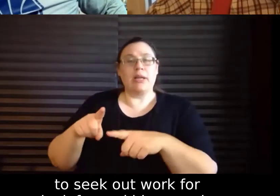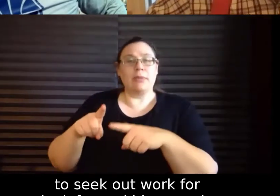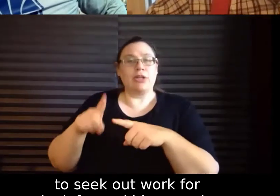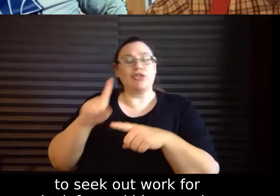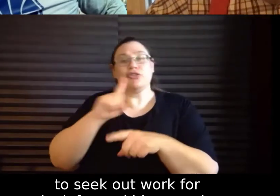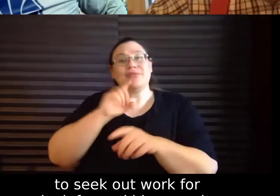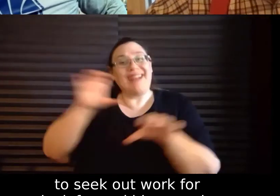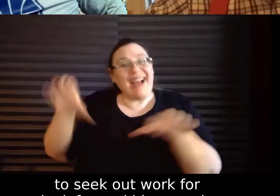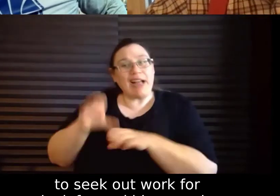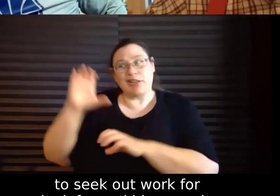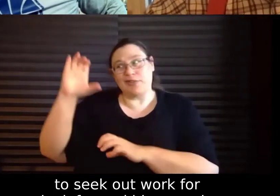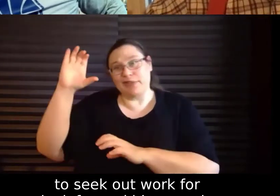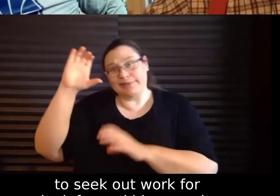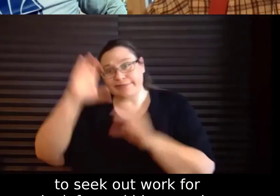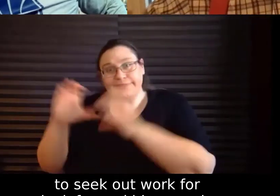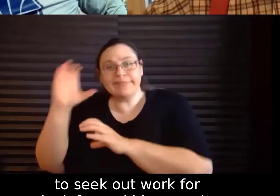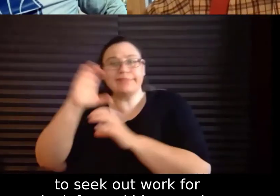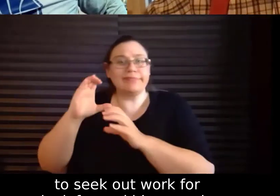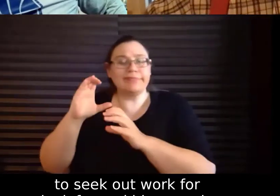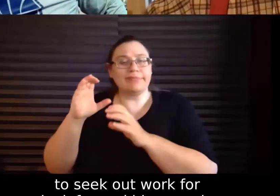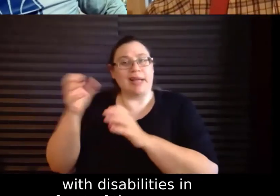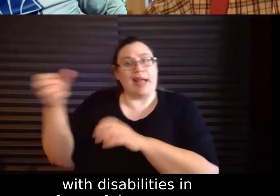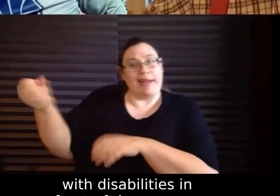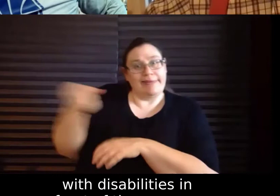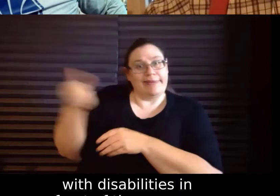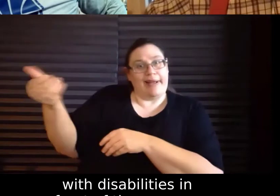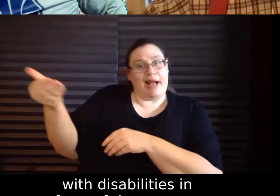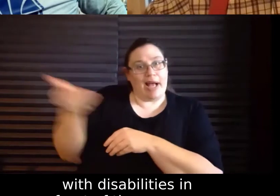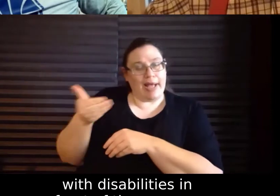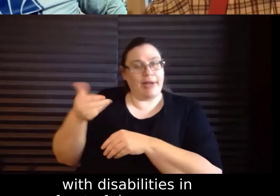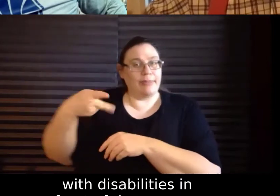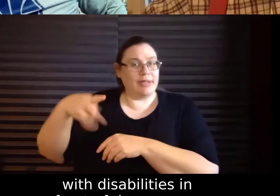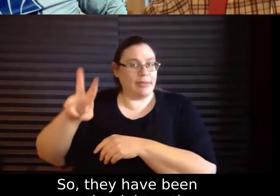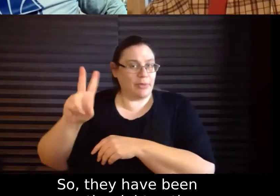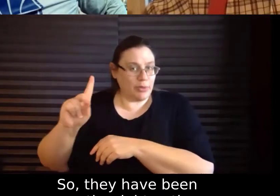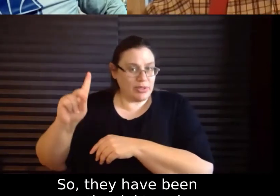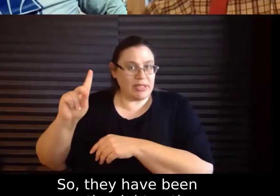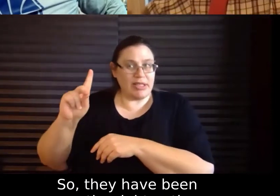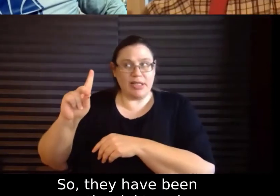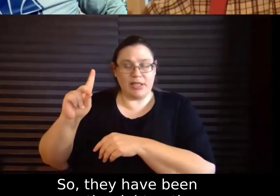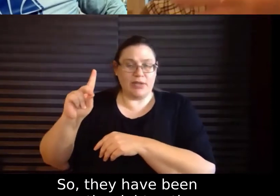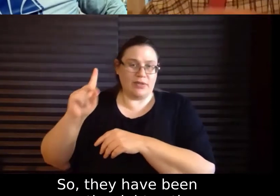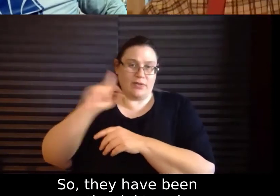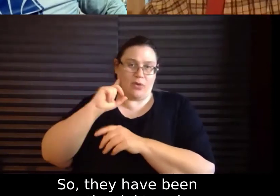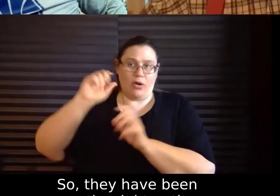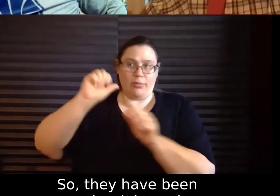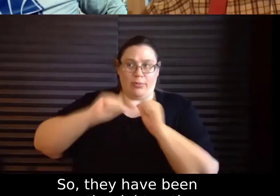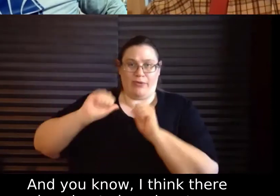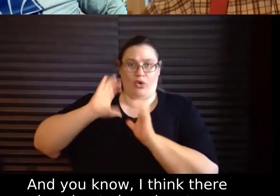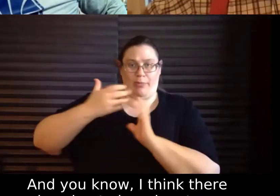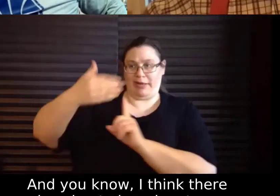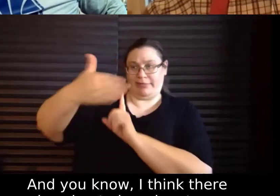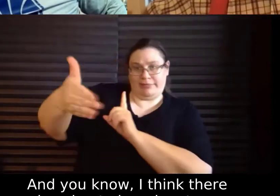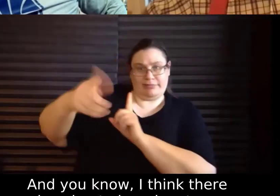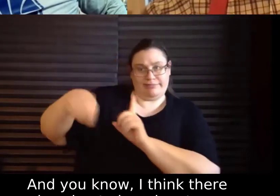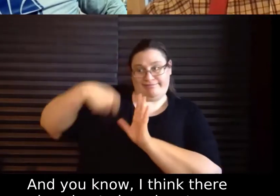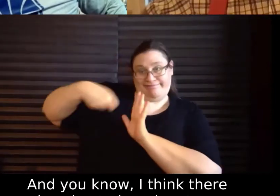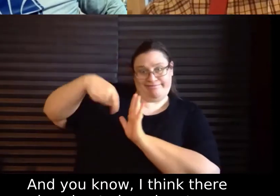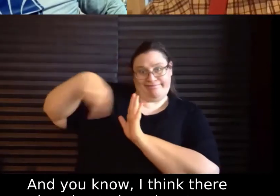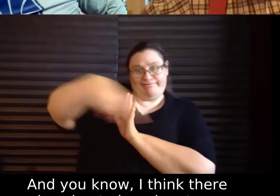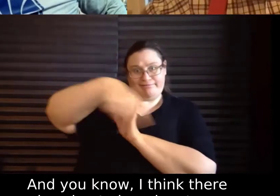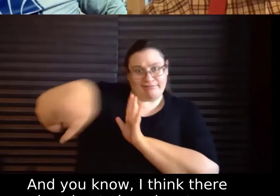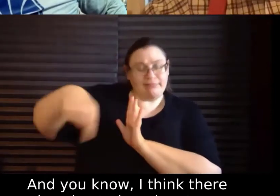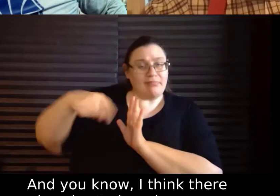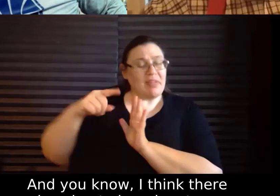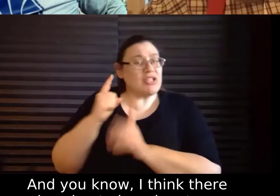look for, and hire people with disabilities in front of the camera. So they have been on the right path. And,